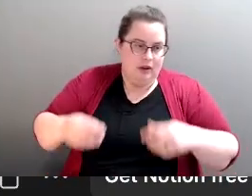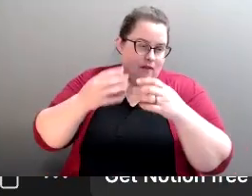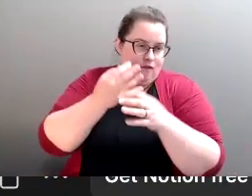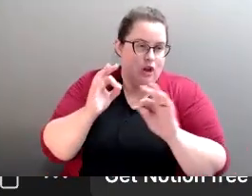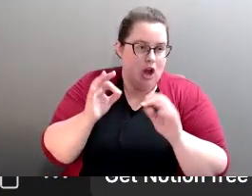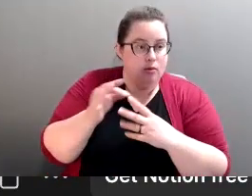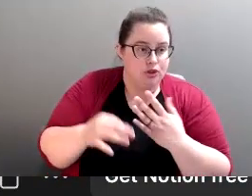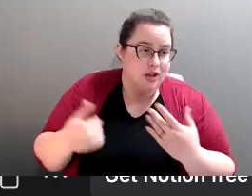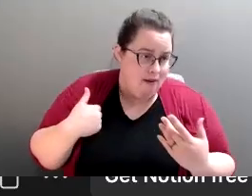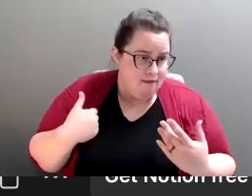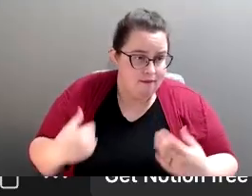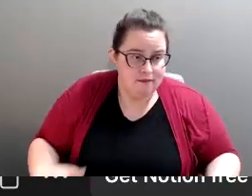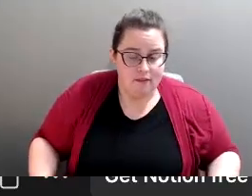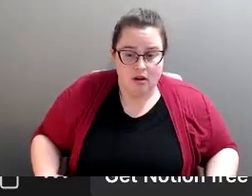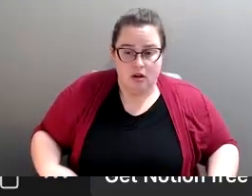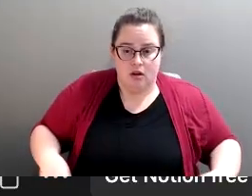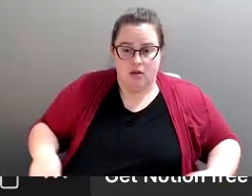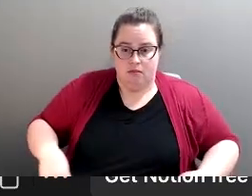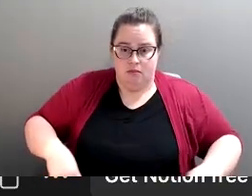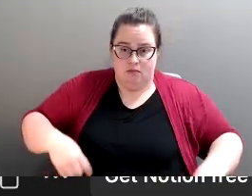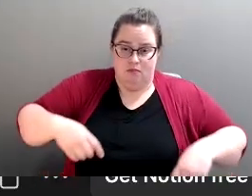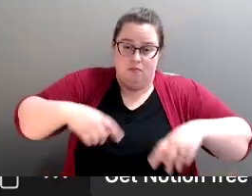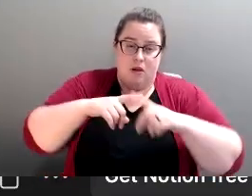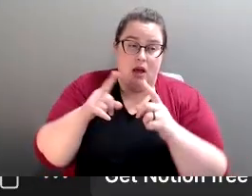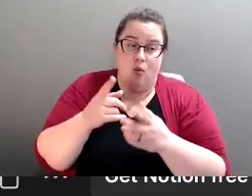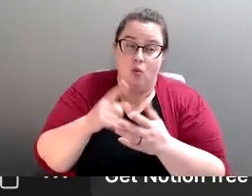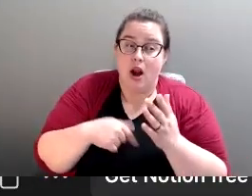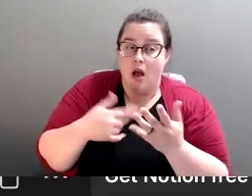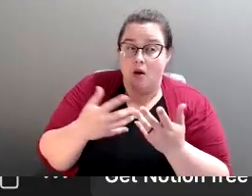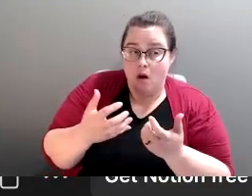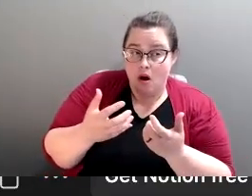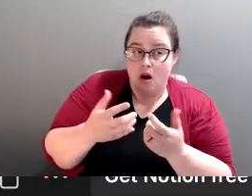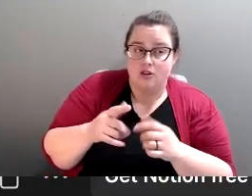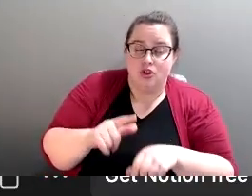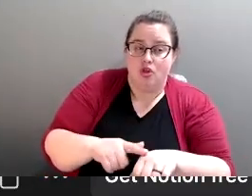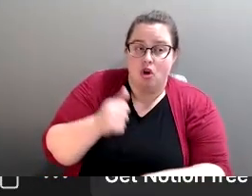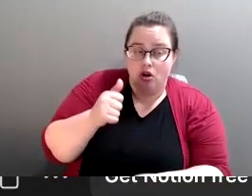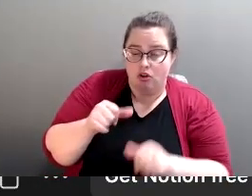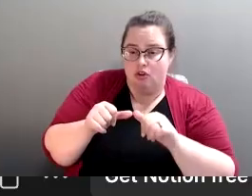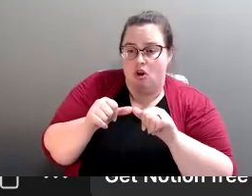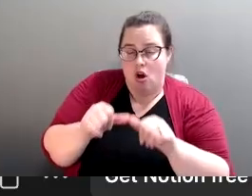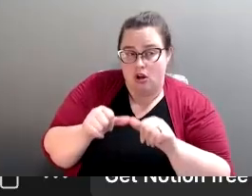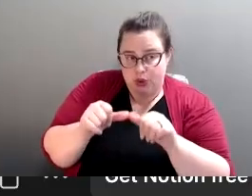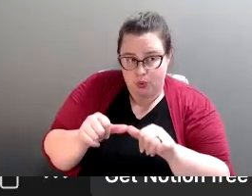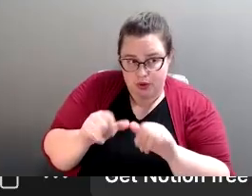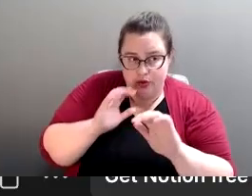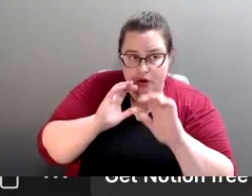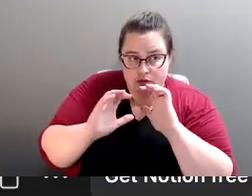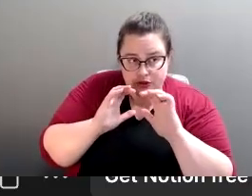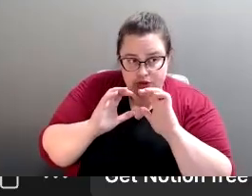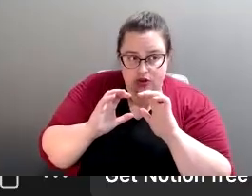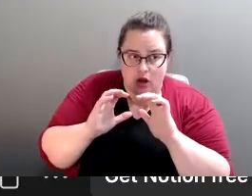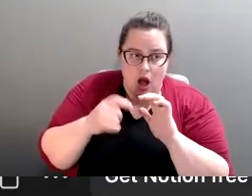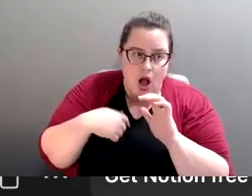Okay. I find for what I want, which is a longer ongoing conversation, that I did end up